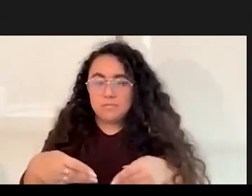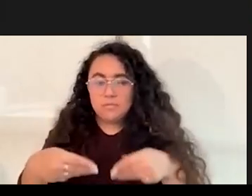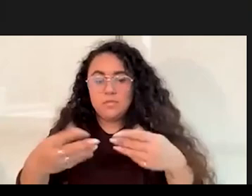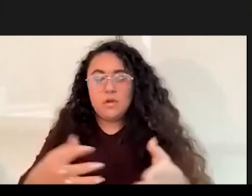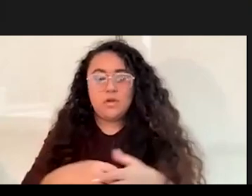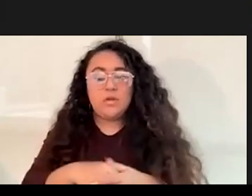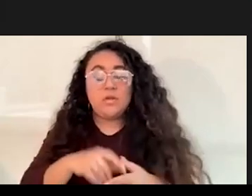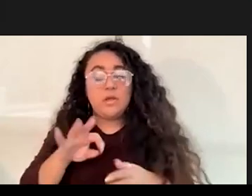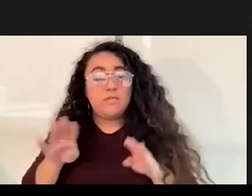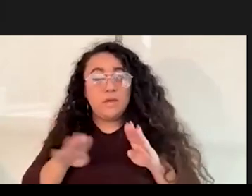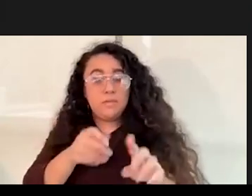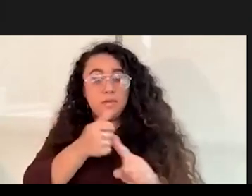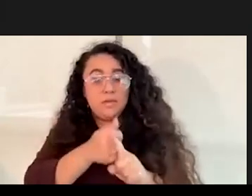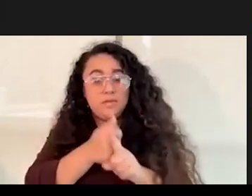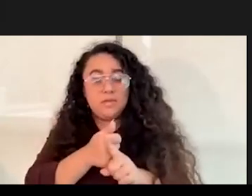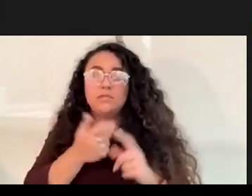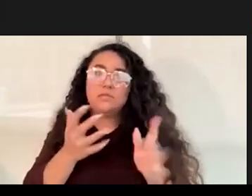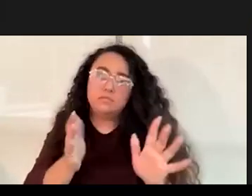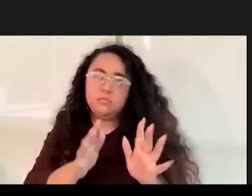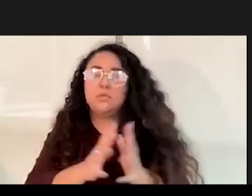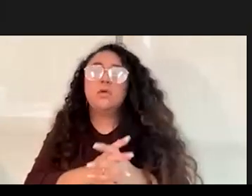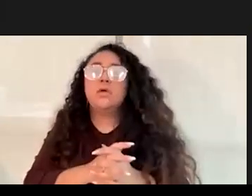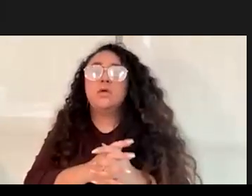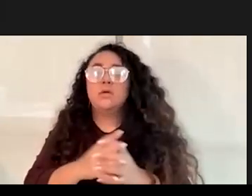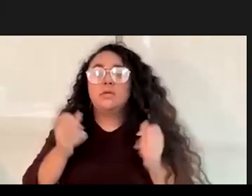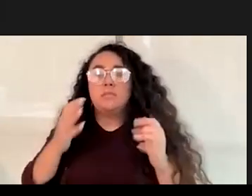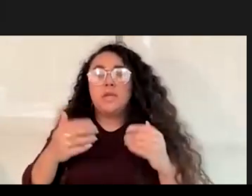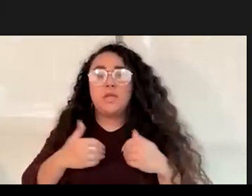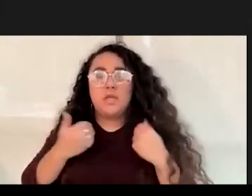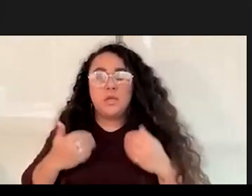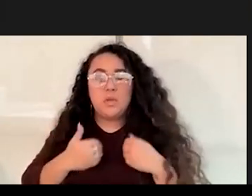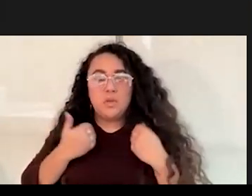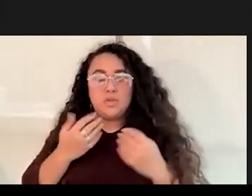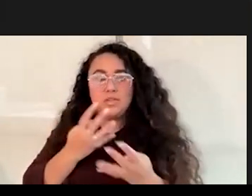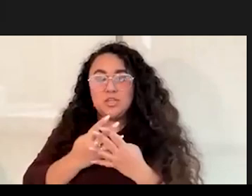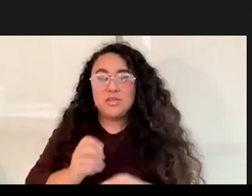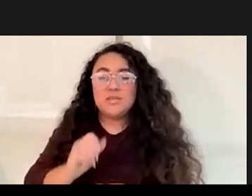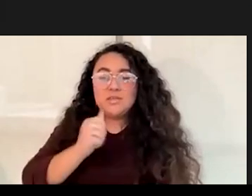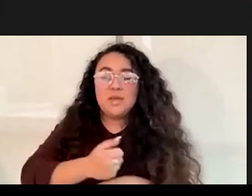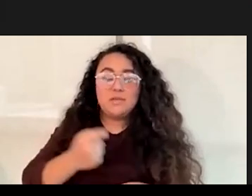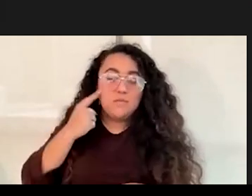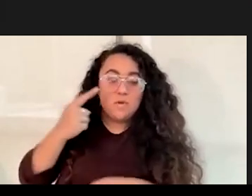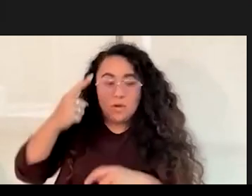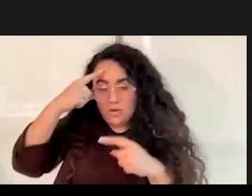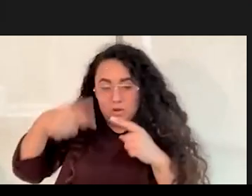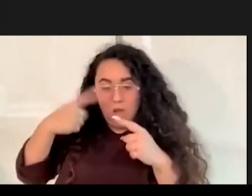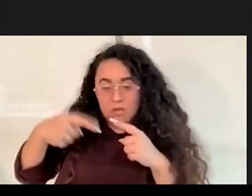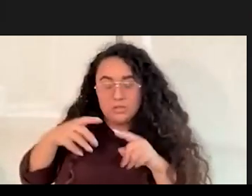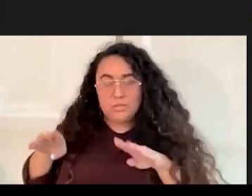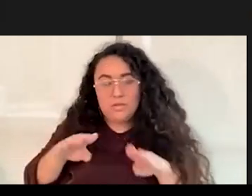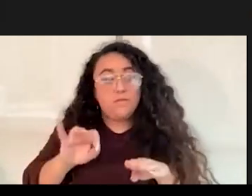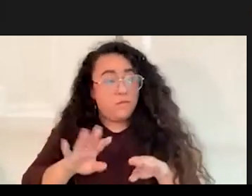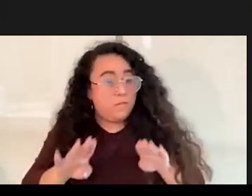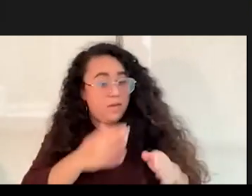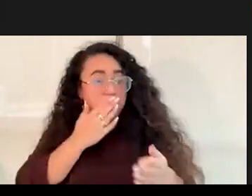If they behave themselves, a lot of juvenile jails are set up on cognitive behaviors. You behave well, you're rewarded. They're able to